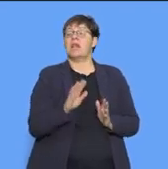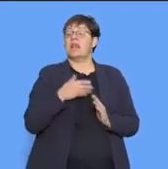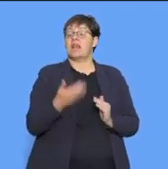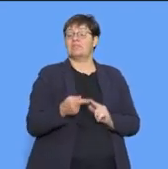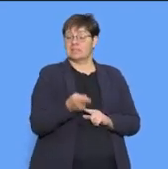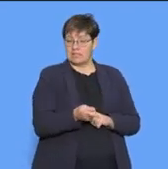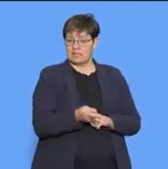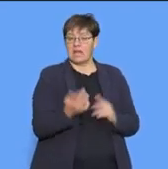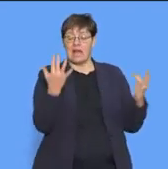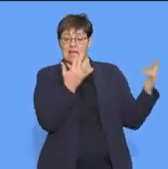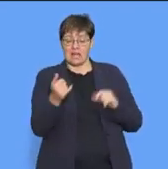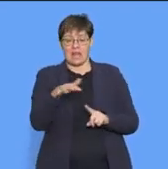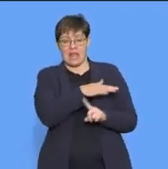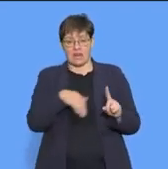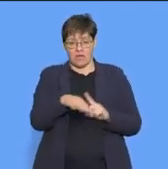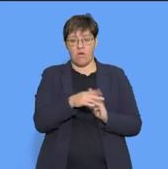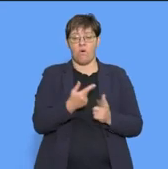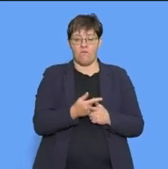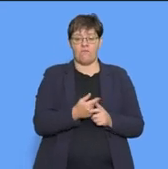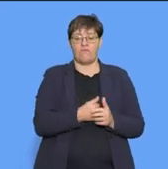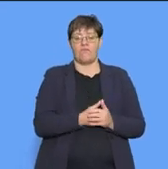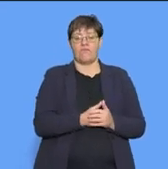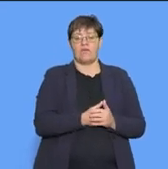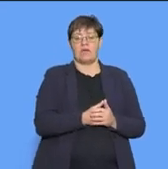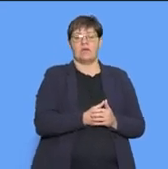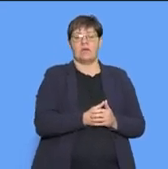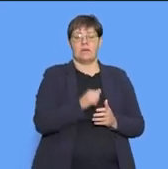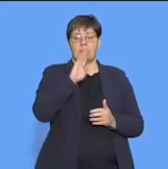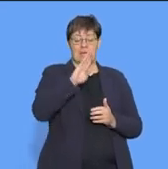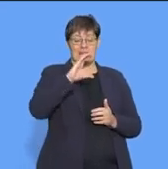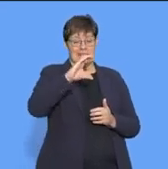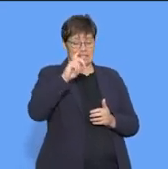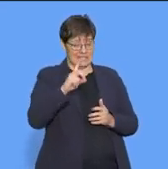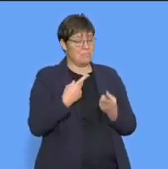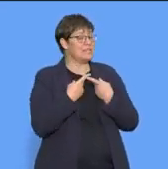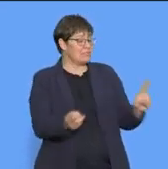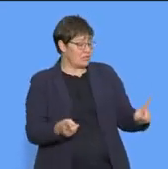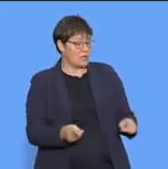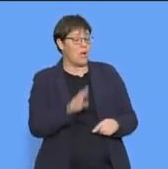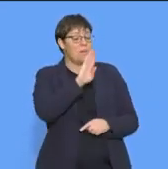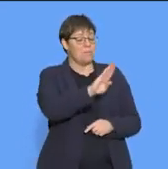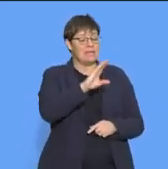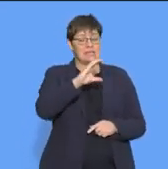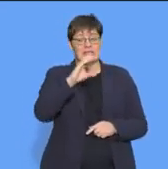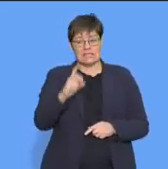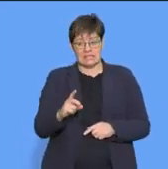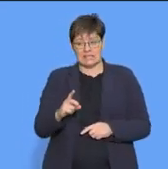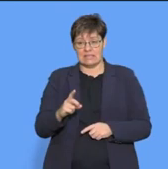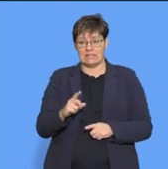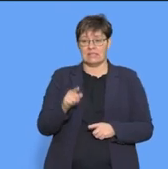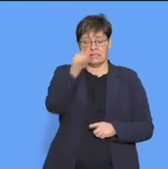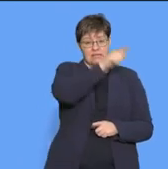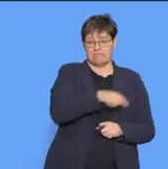Okay, what's left in this question is to calculate the area of BCD. Now this is different from the previous one because BCD,